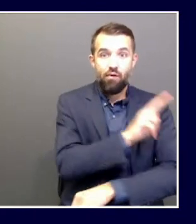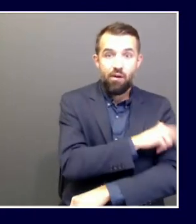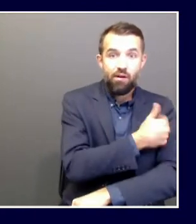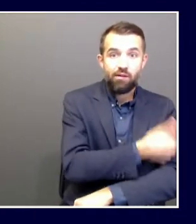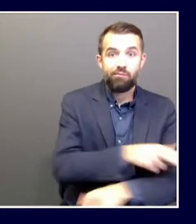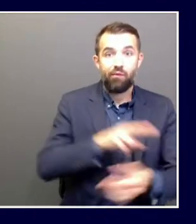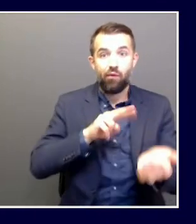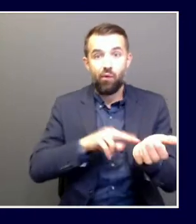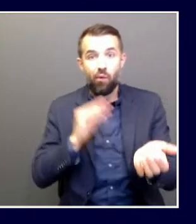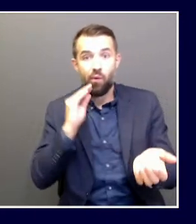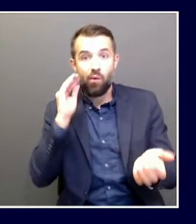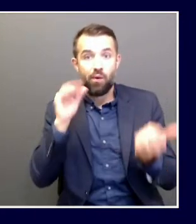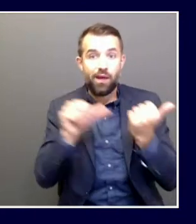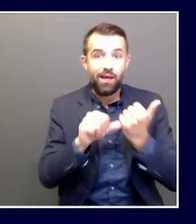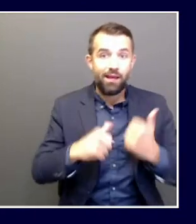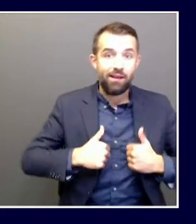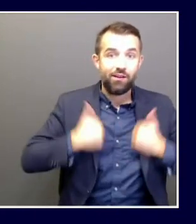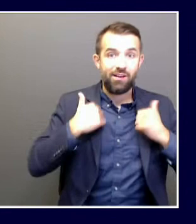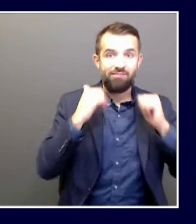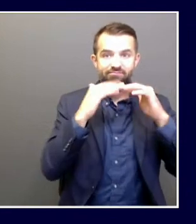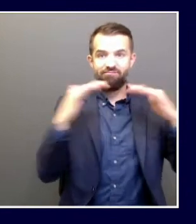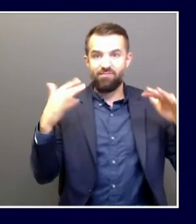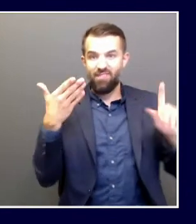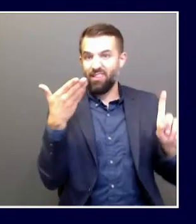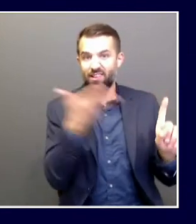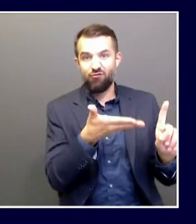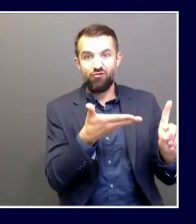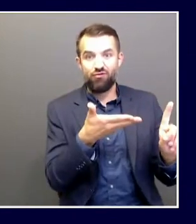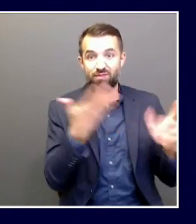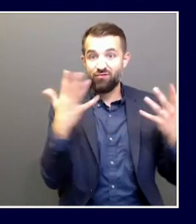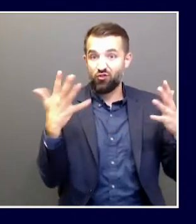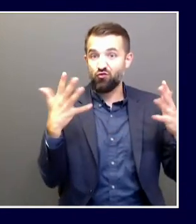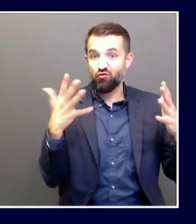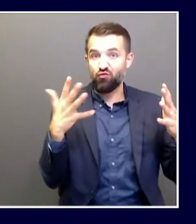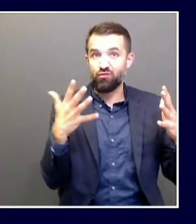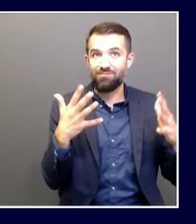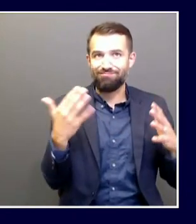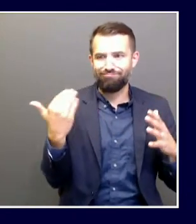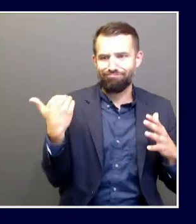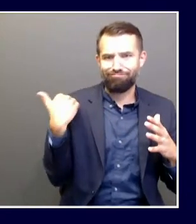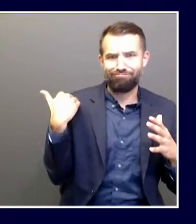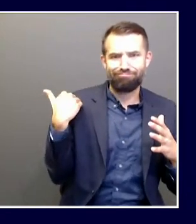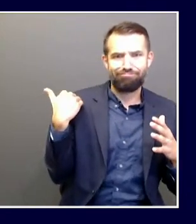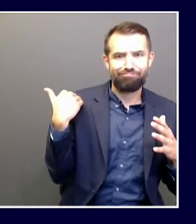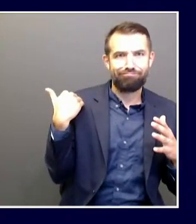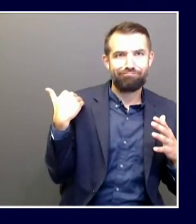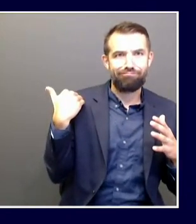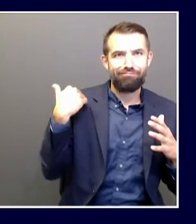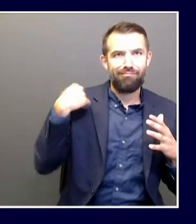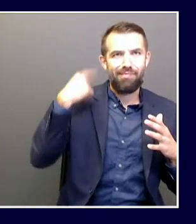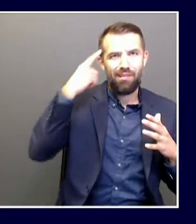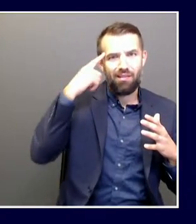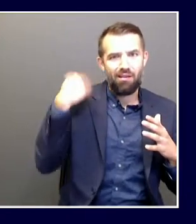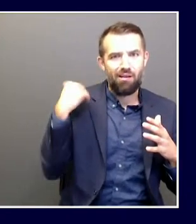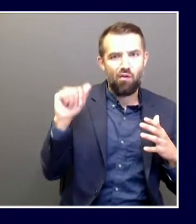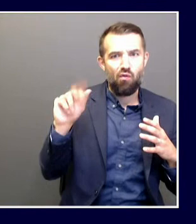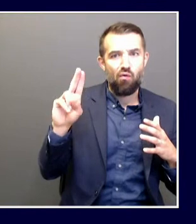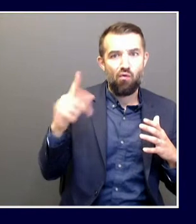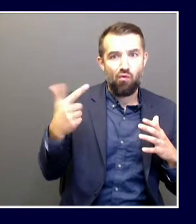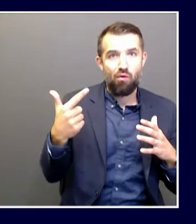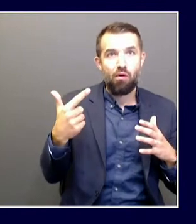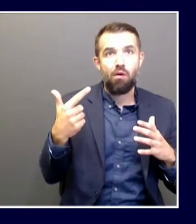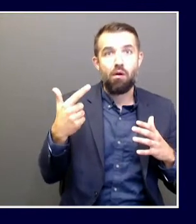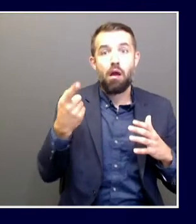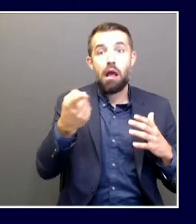end of August, and we will do the same for the end of September, probably next week on healthcare facilities. I have been in touch with